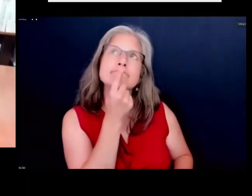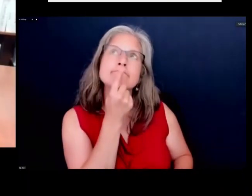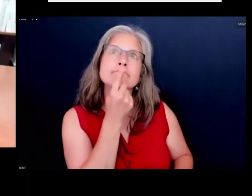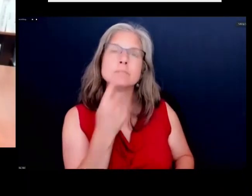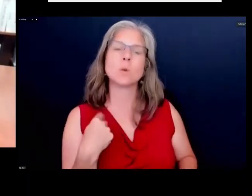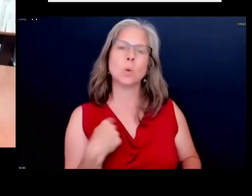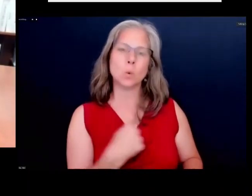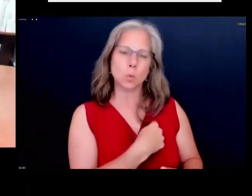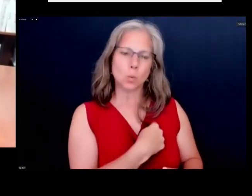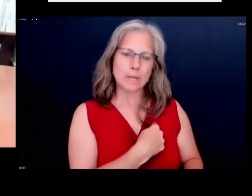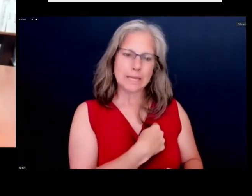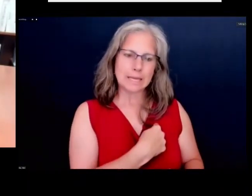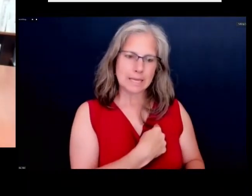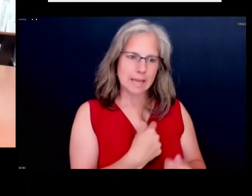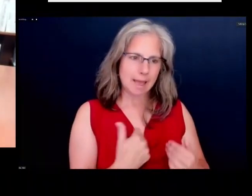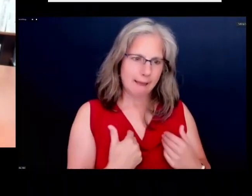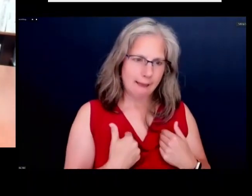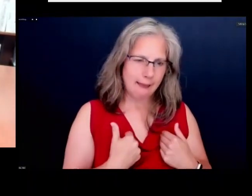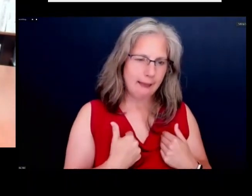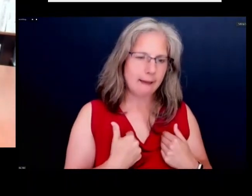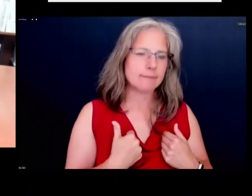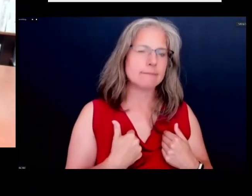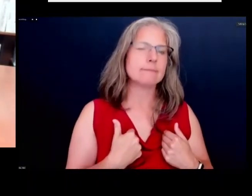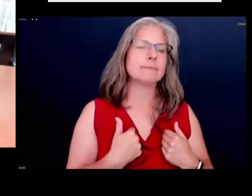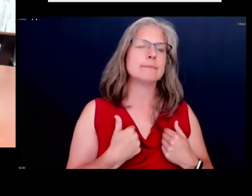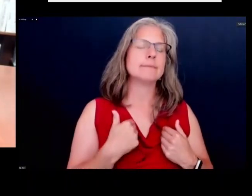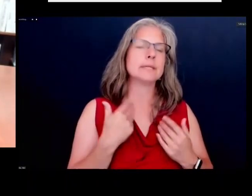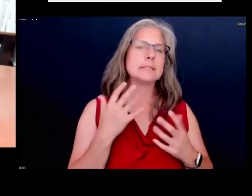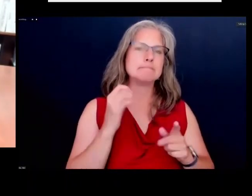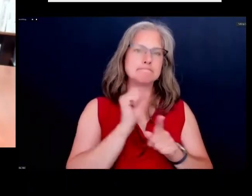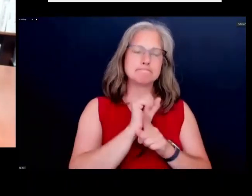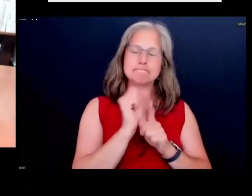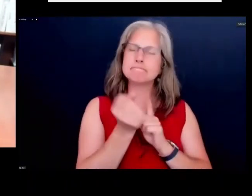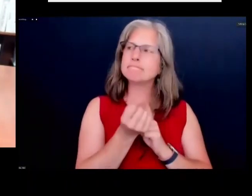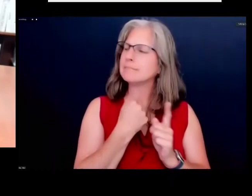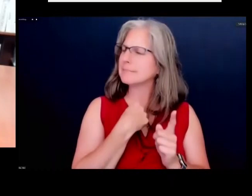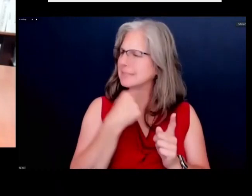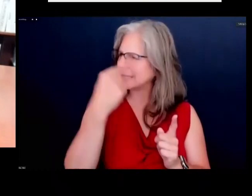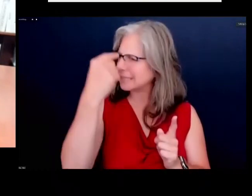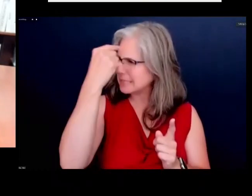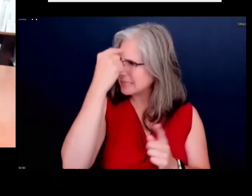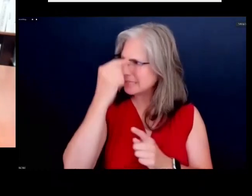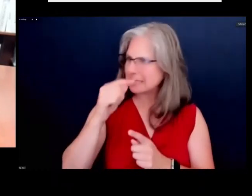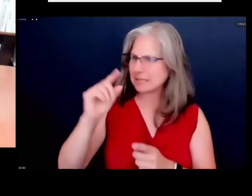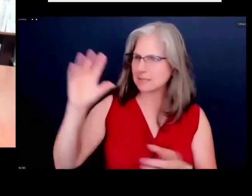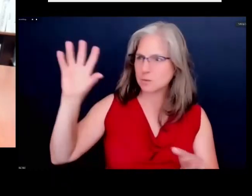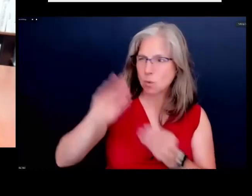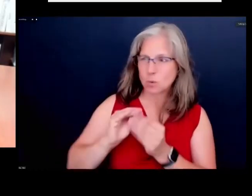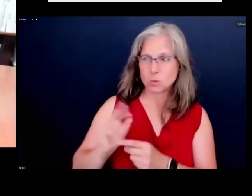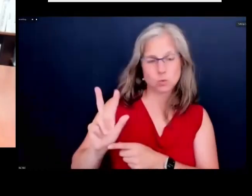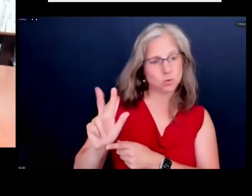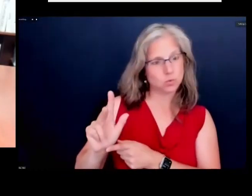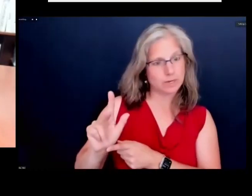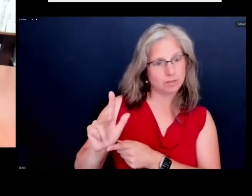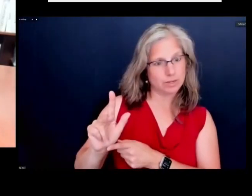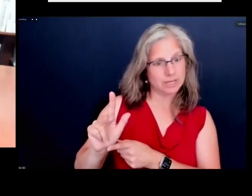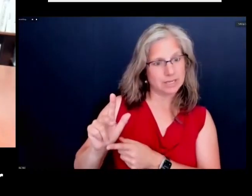Yes, so we have a situation where I believe it is